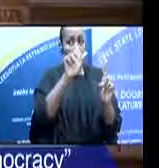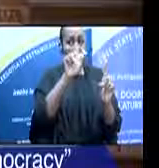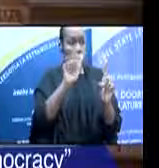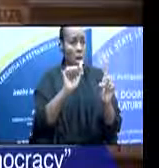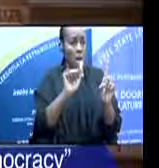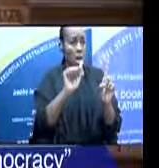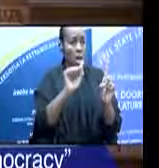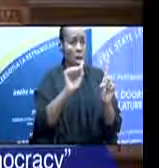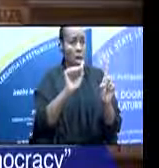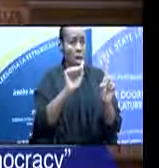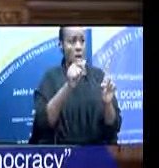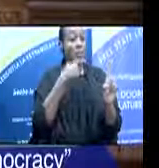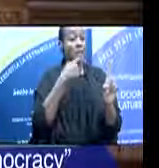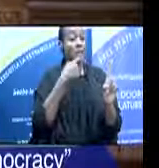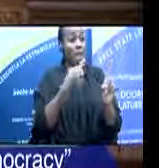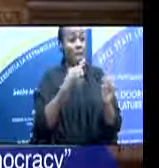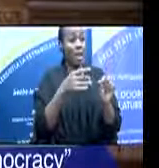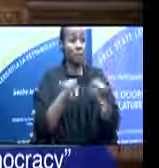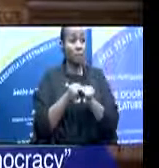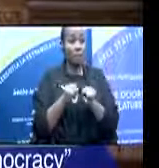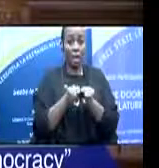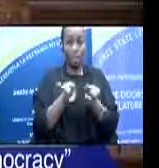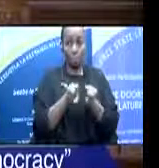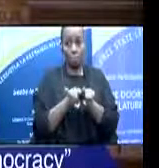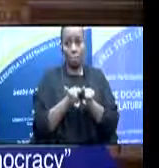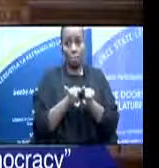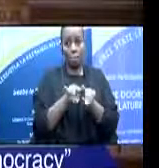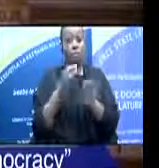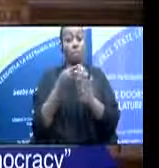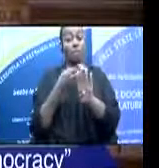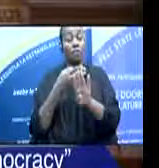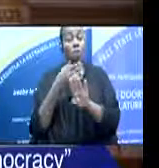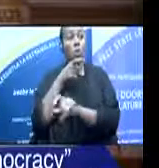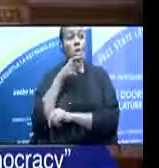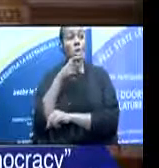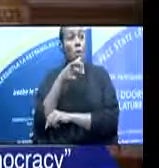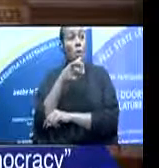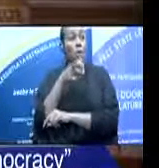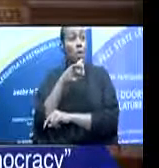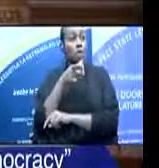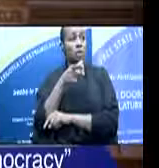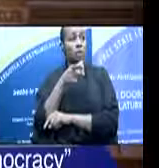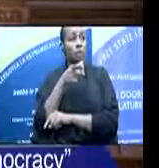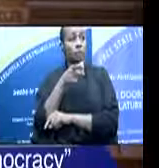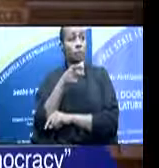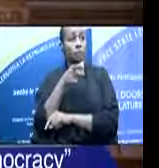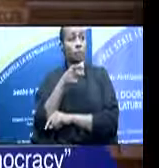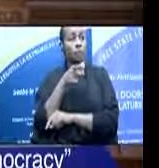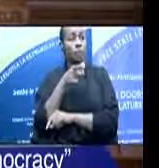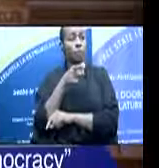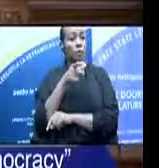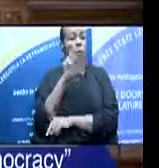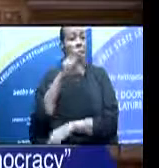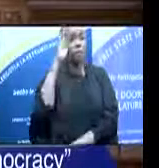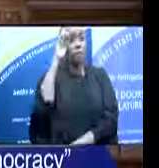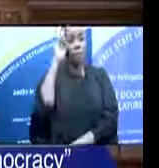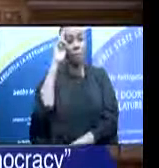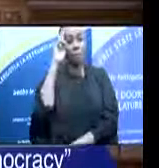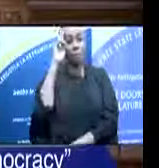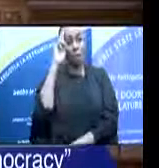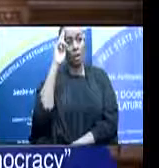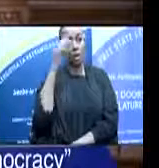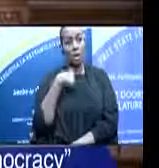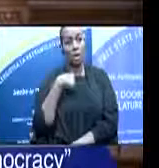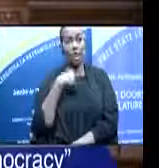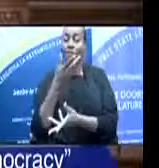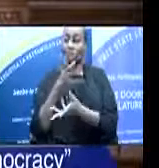Nanyana, exactly what I'm saying to you, the matter you raised, and in fact, it was a reminder, and I